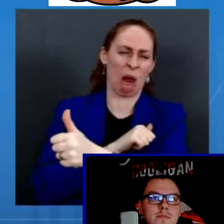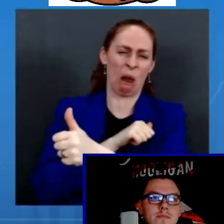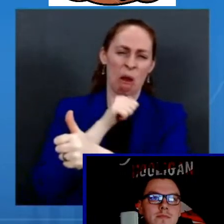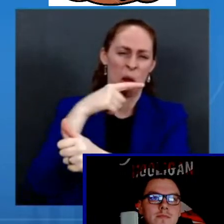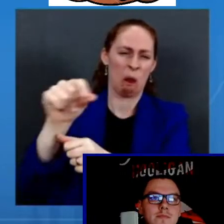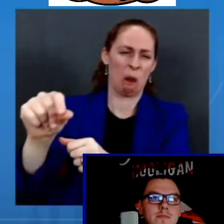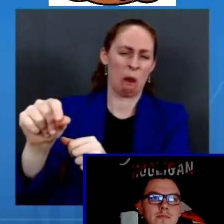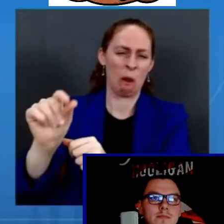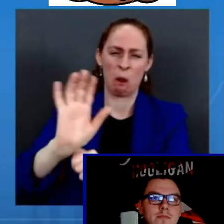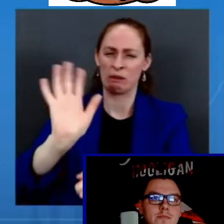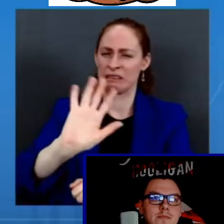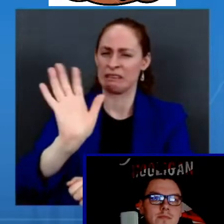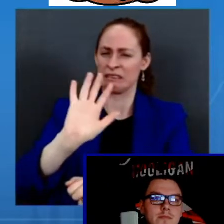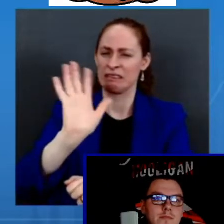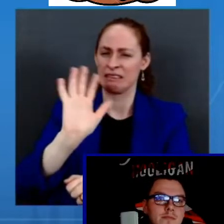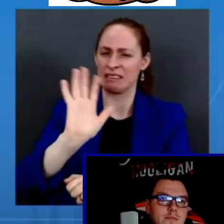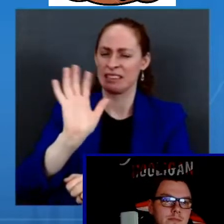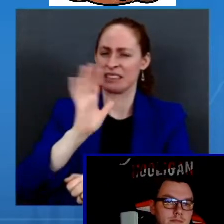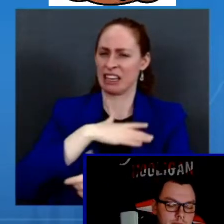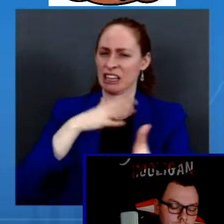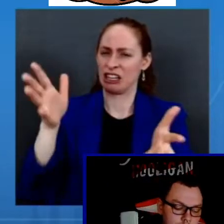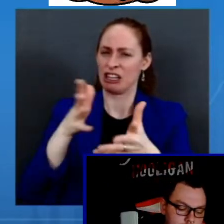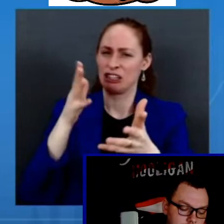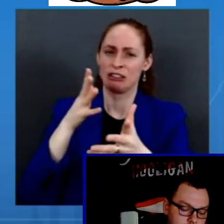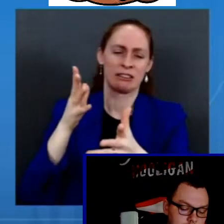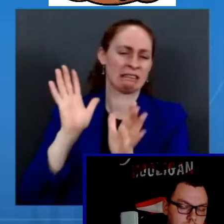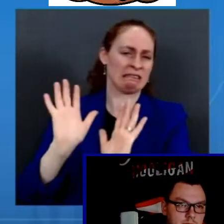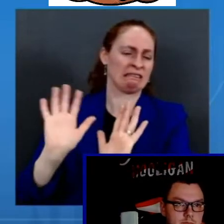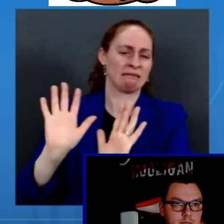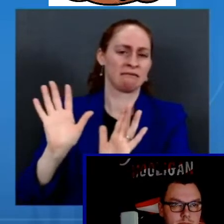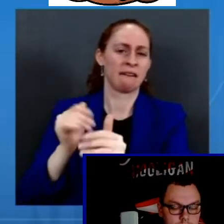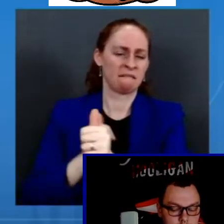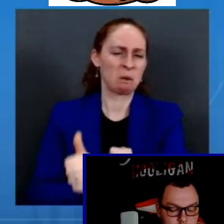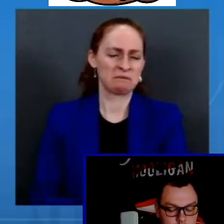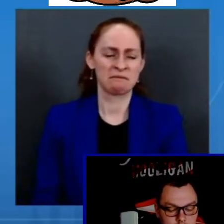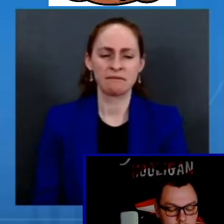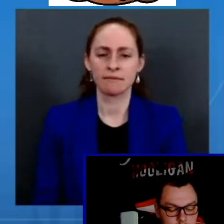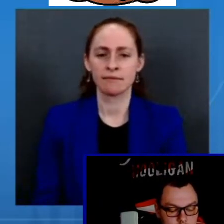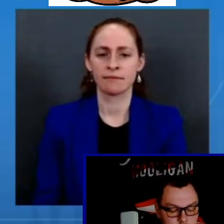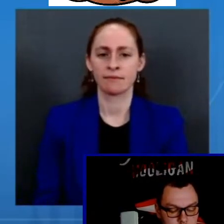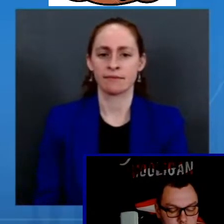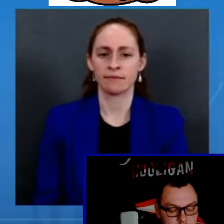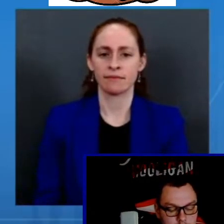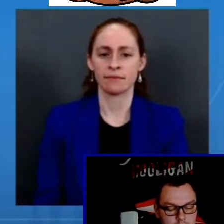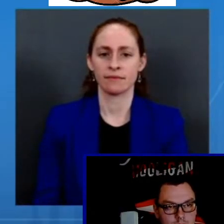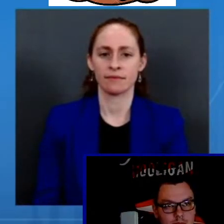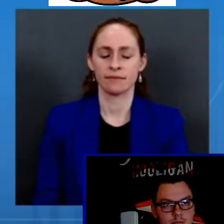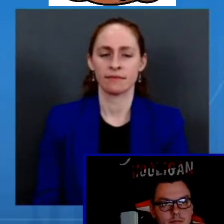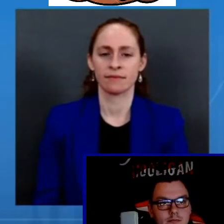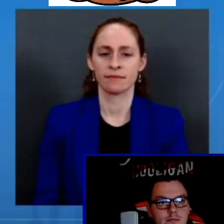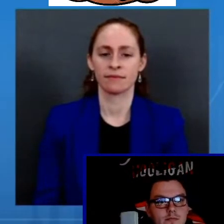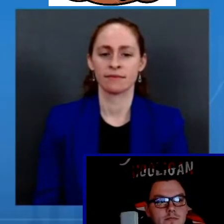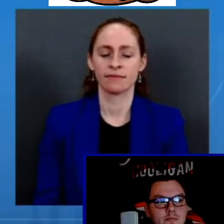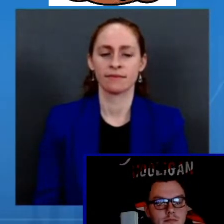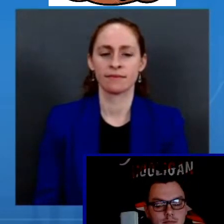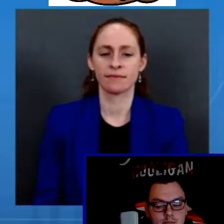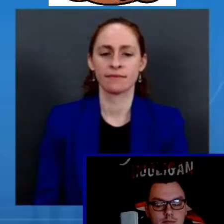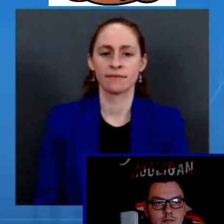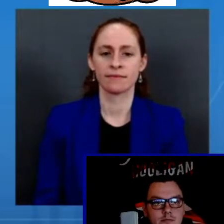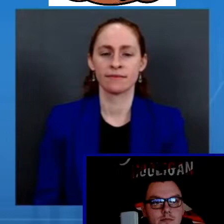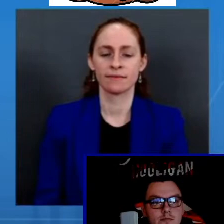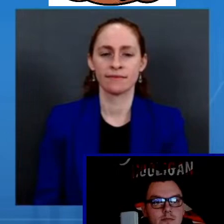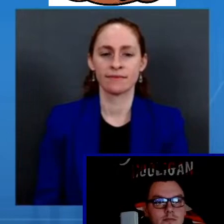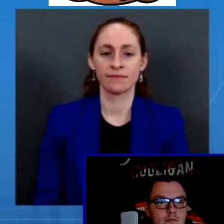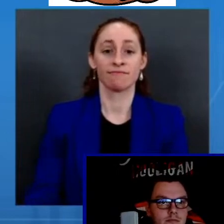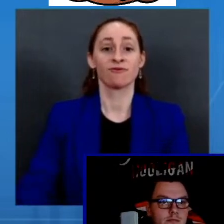those situations that could put you at a higher risk. I'll stop there and back to you, Jeff. Well, thanks, doctors. With